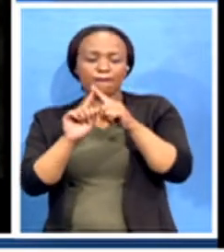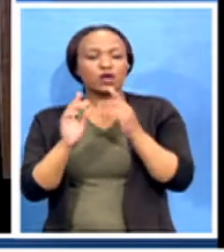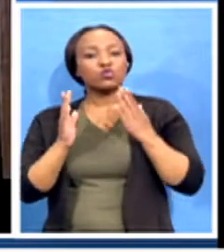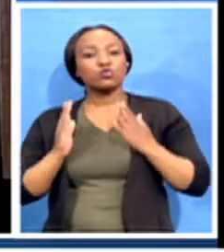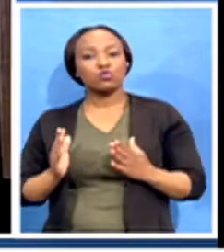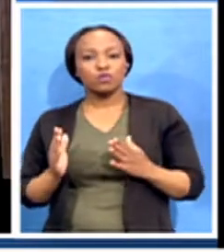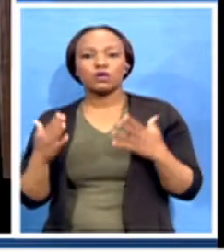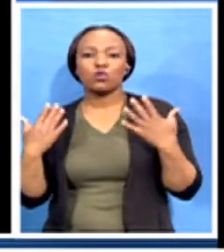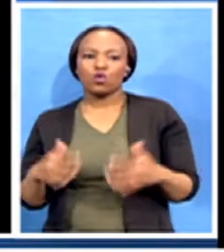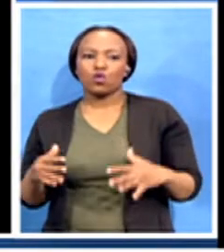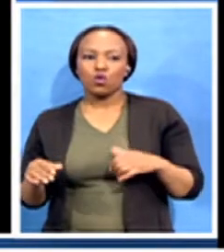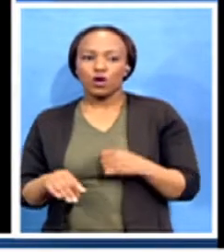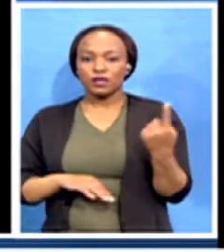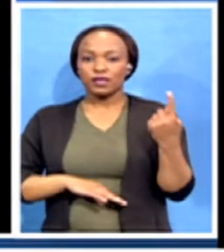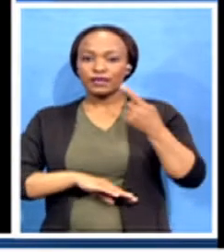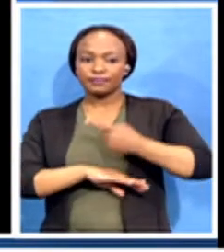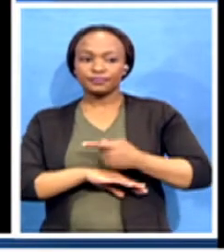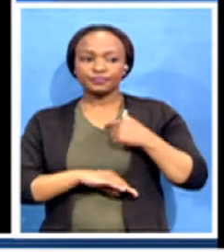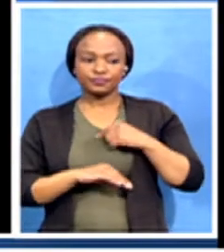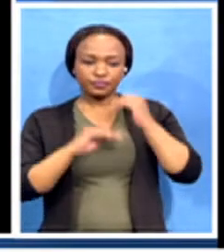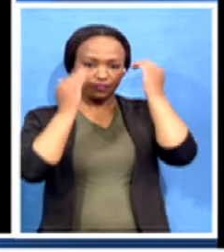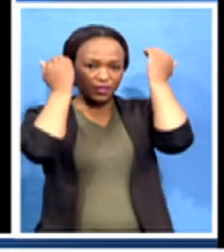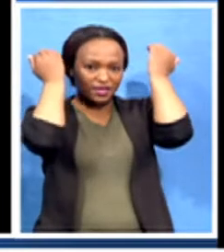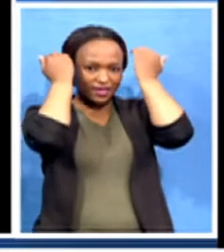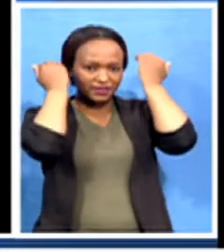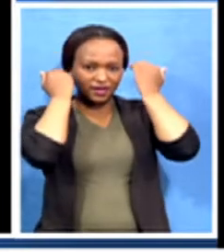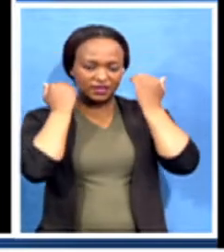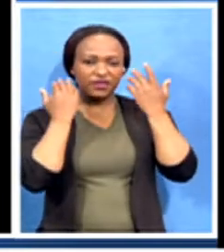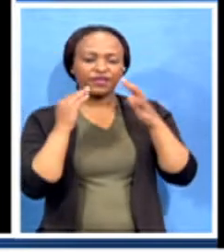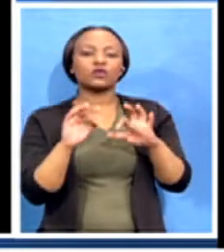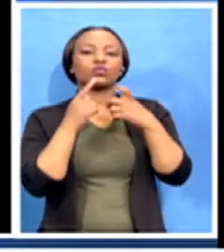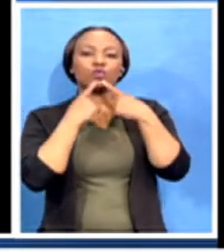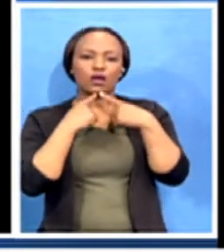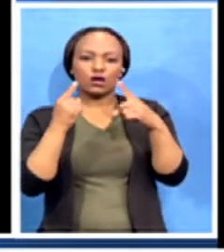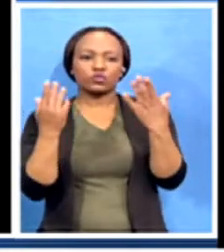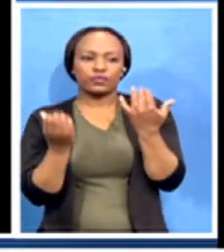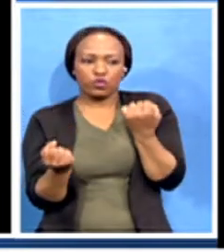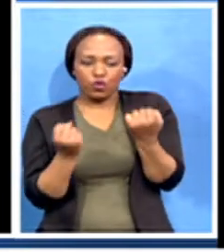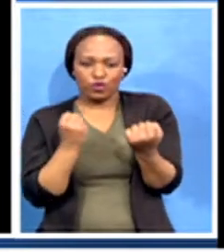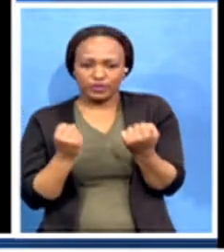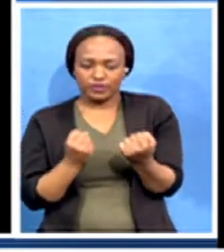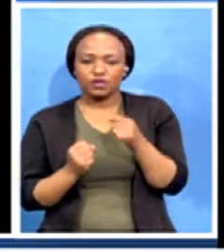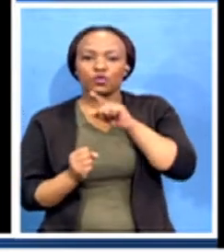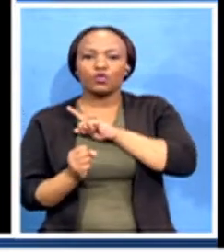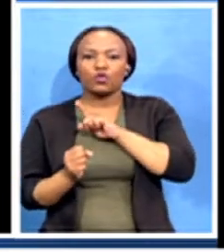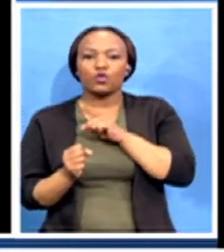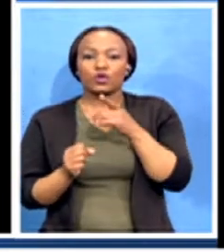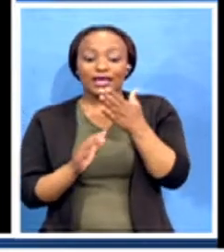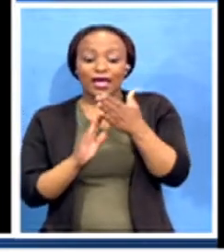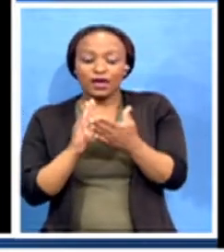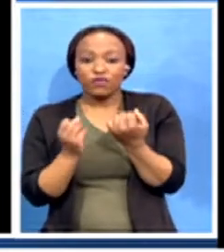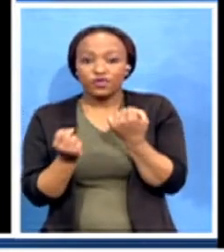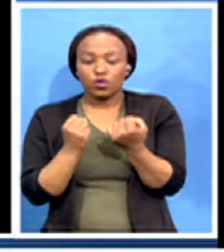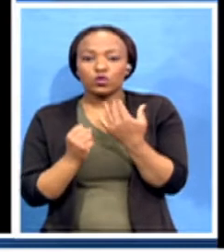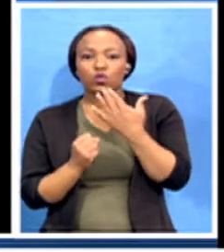that on the day the judge announced in court, at the end of the court